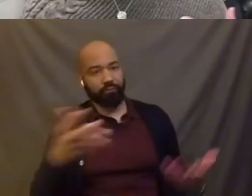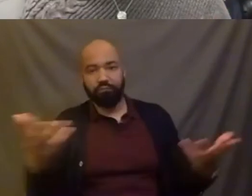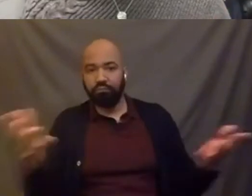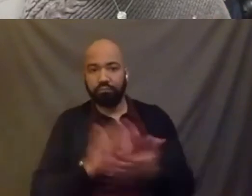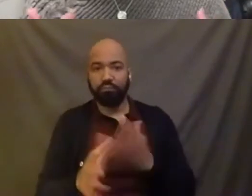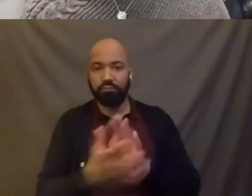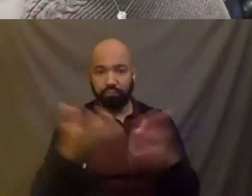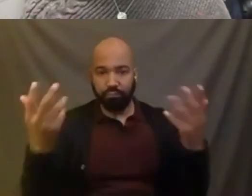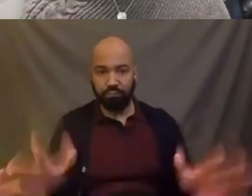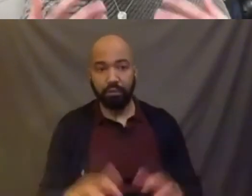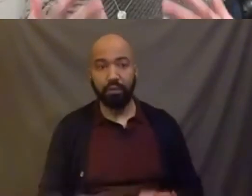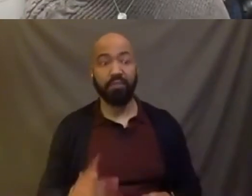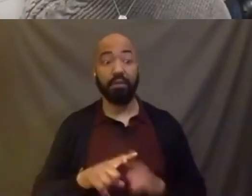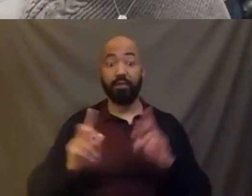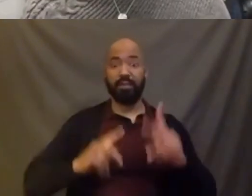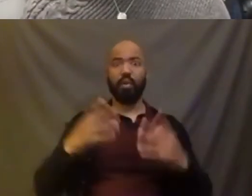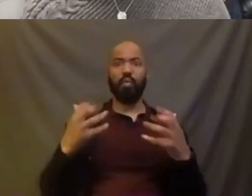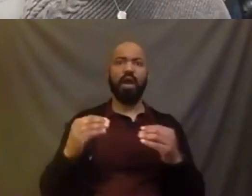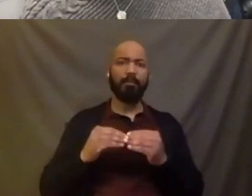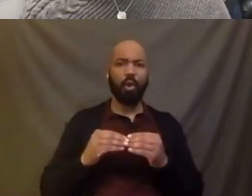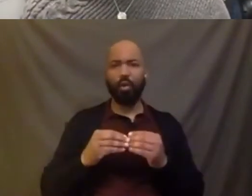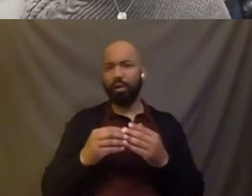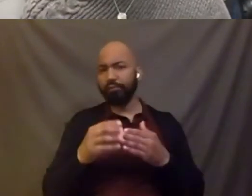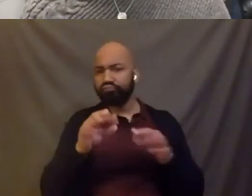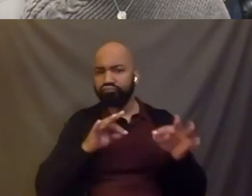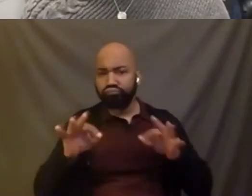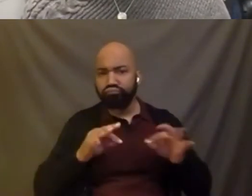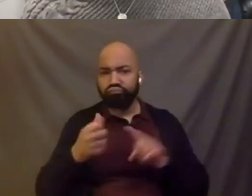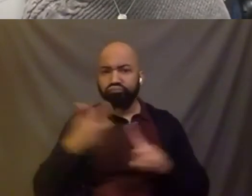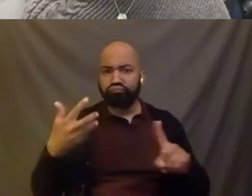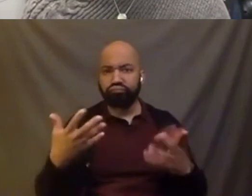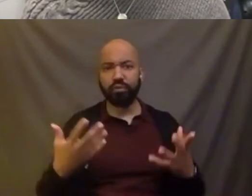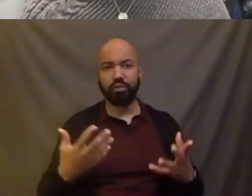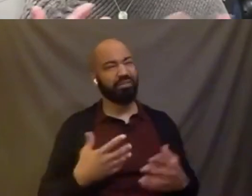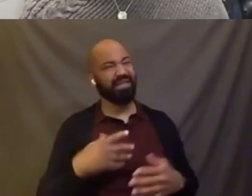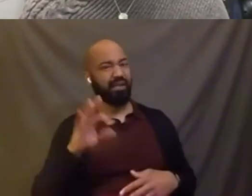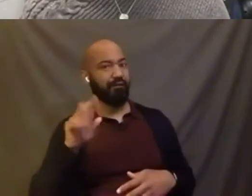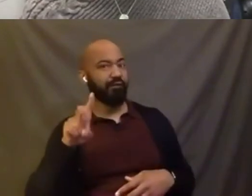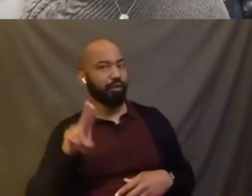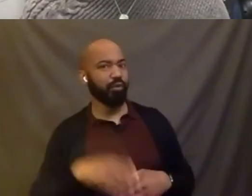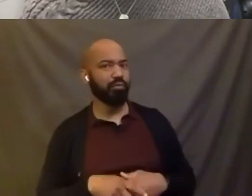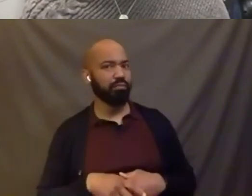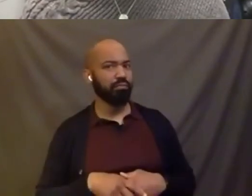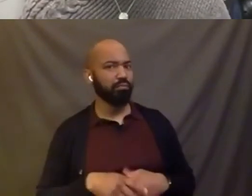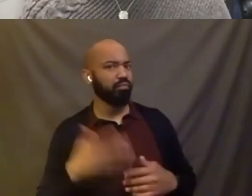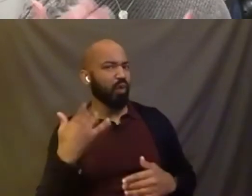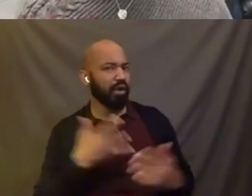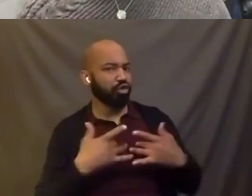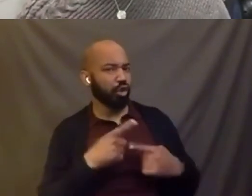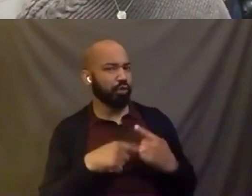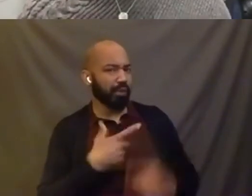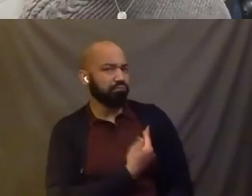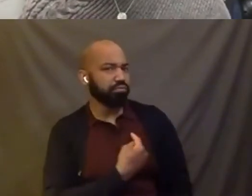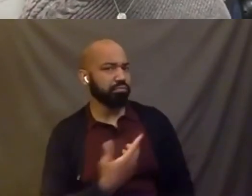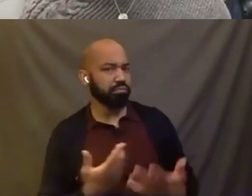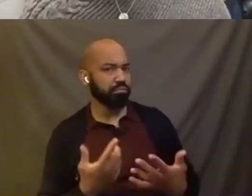looking for more guidance, tell me what about the flu vaccine is making you concerned, or how can I navigate that with you? What